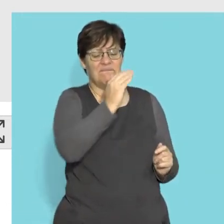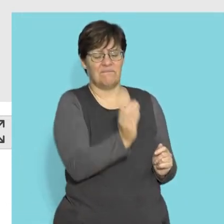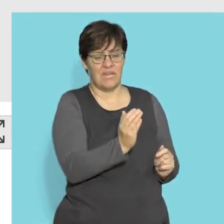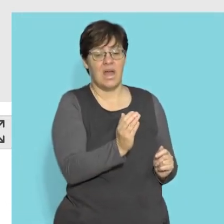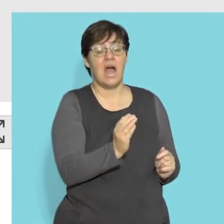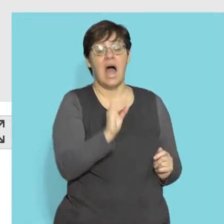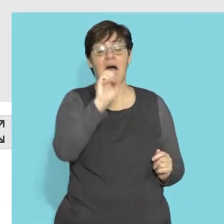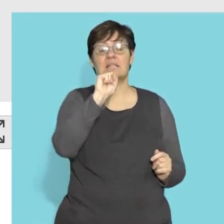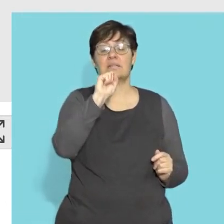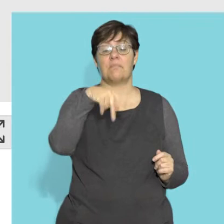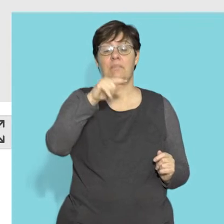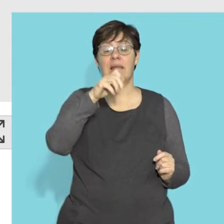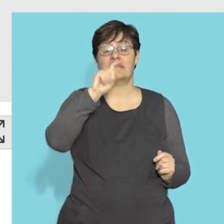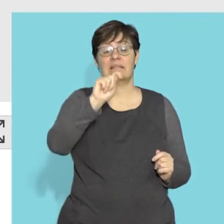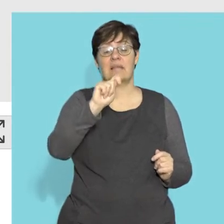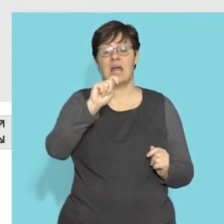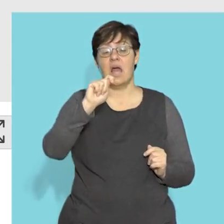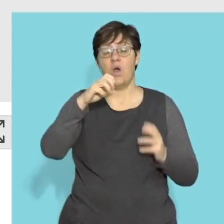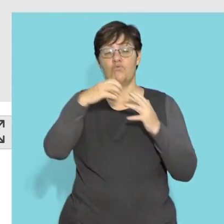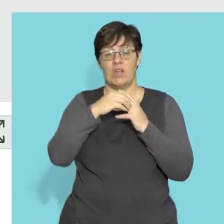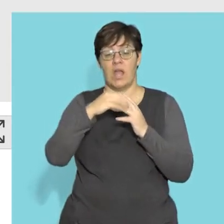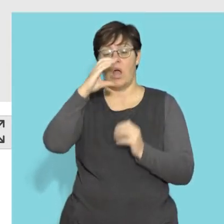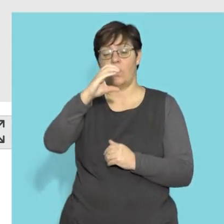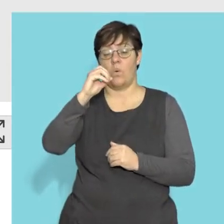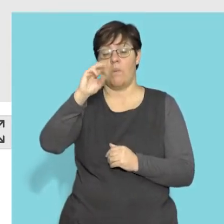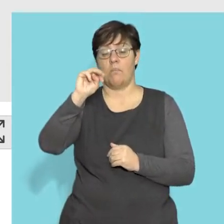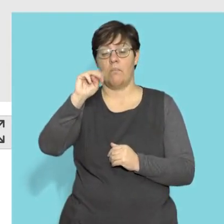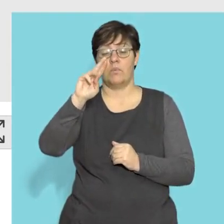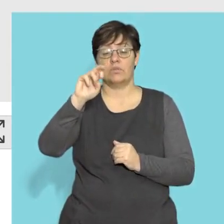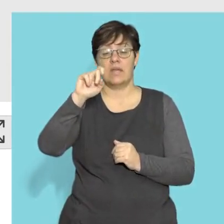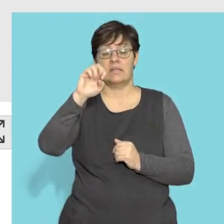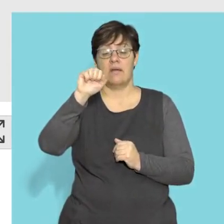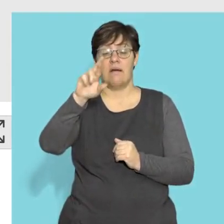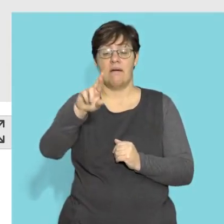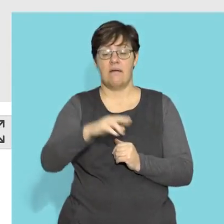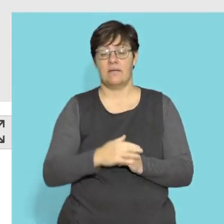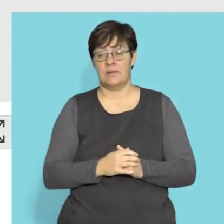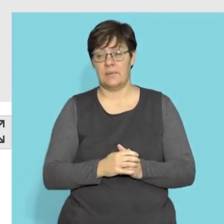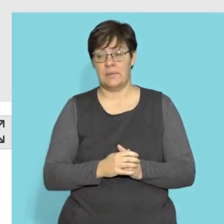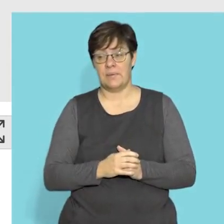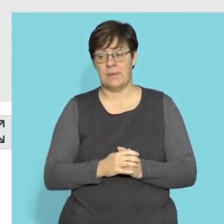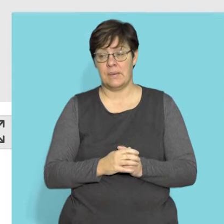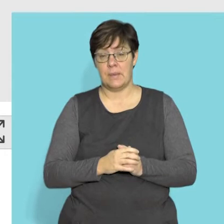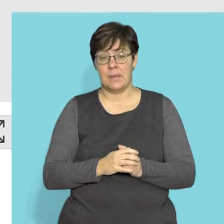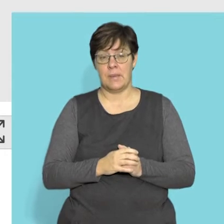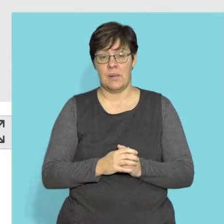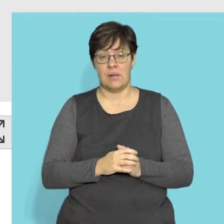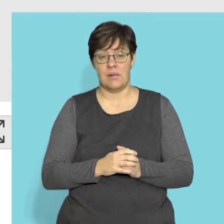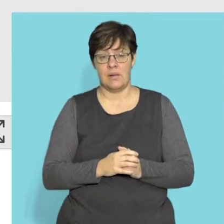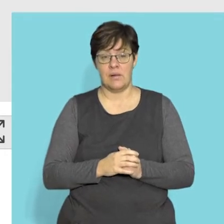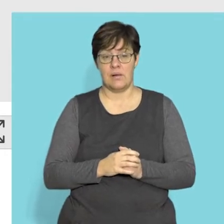at the bottom? Well, that's the split ring commutator. And we'll have a little bit more to say about that in a minute.